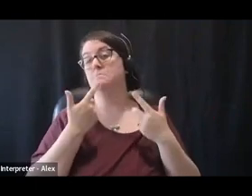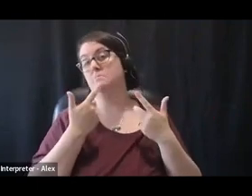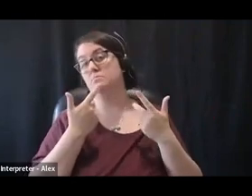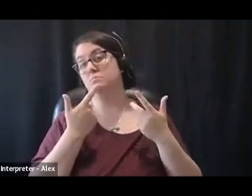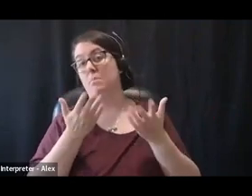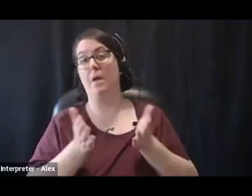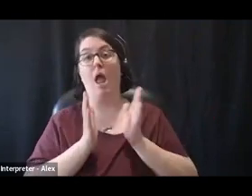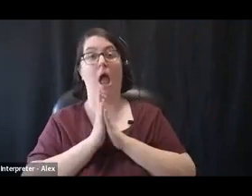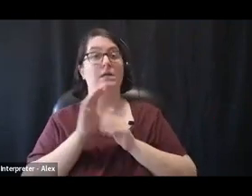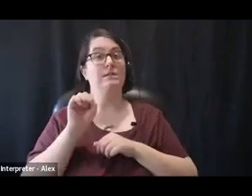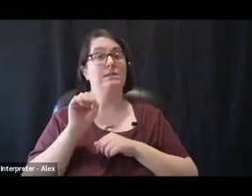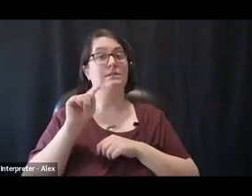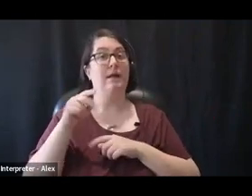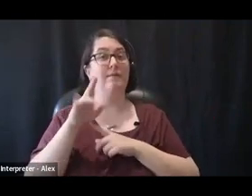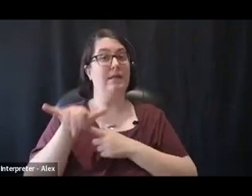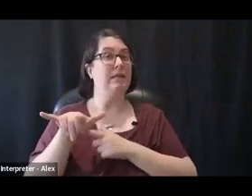ask Stephany